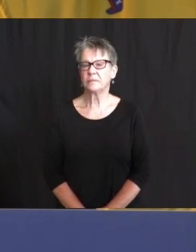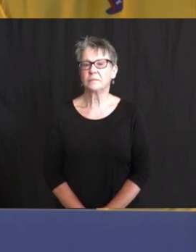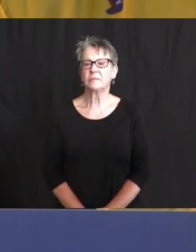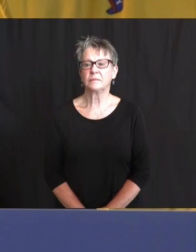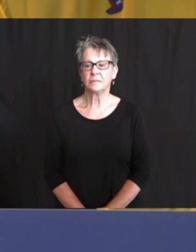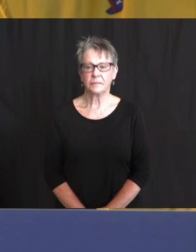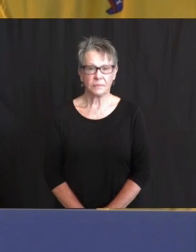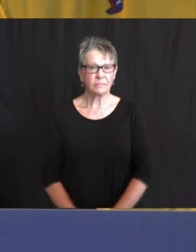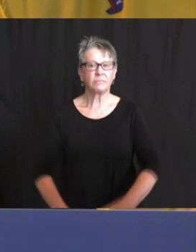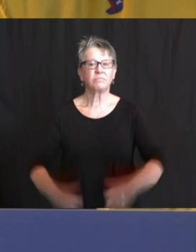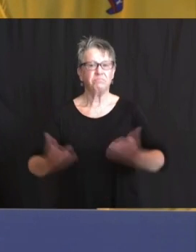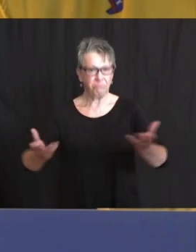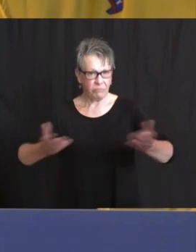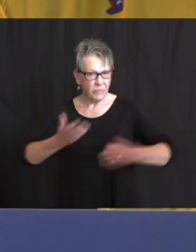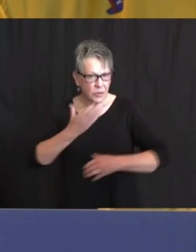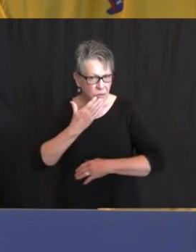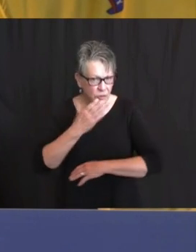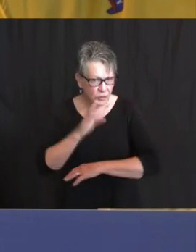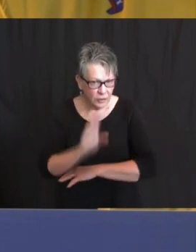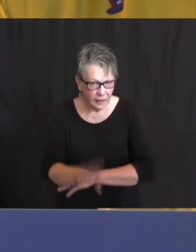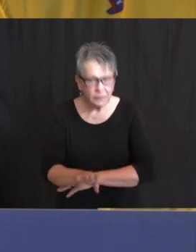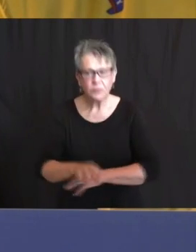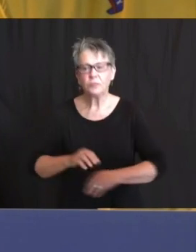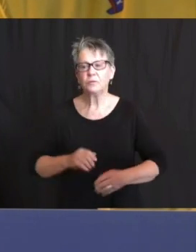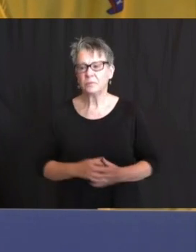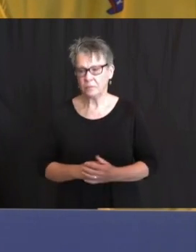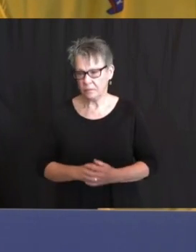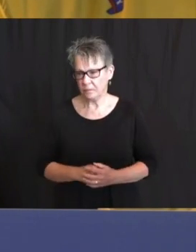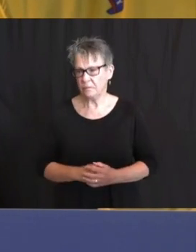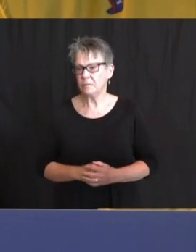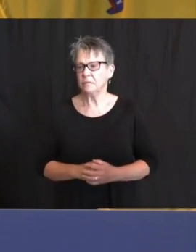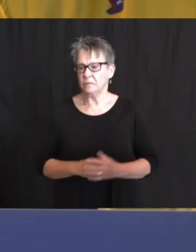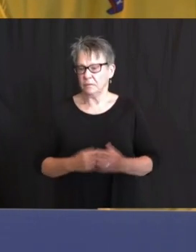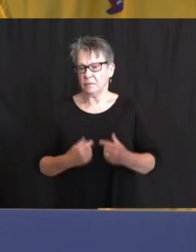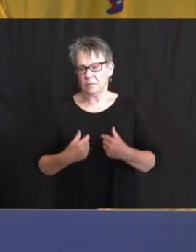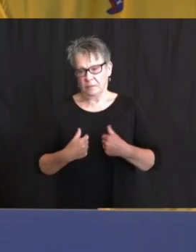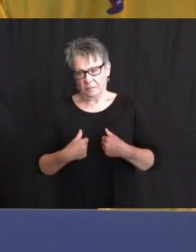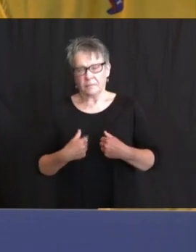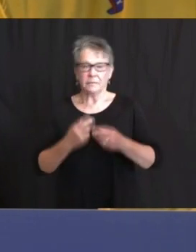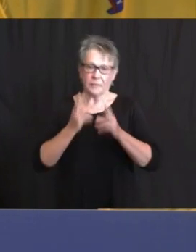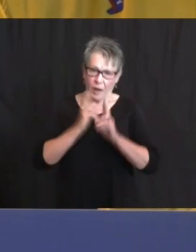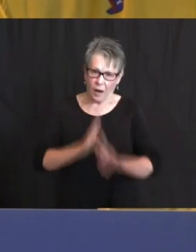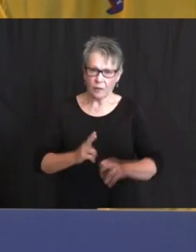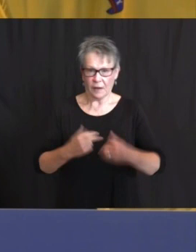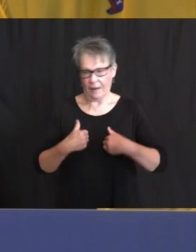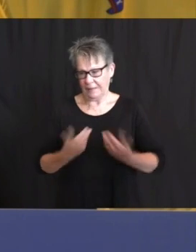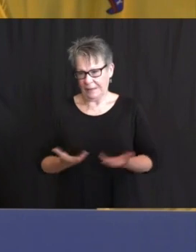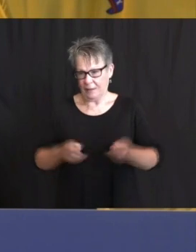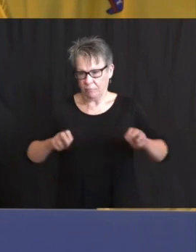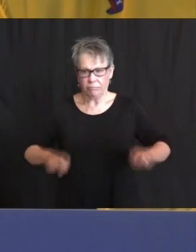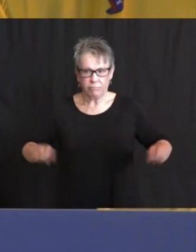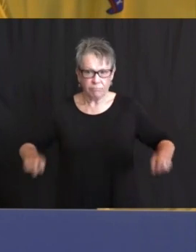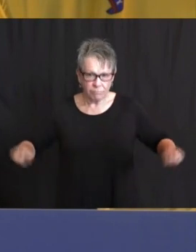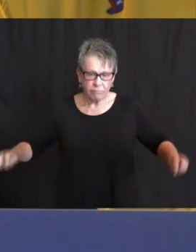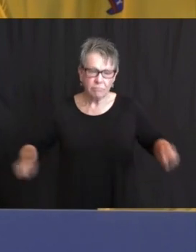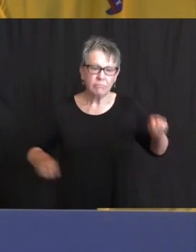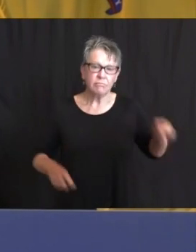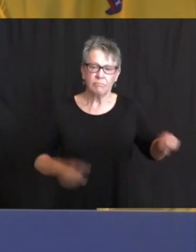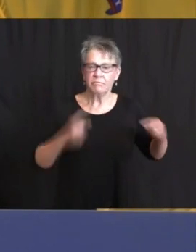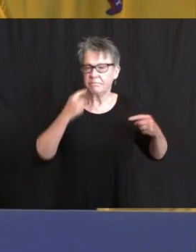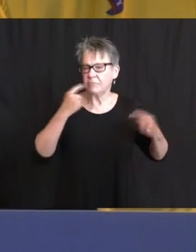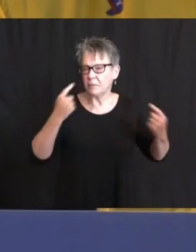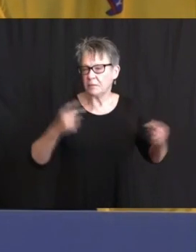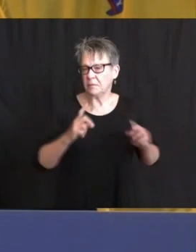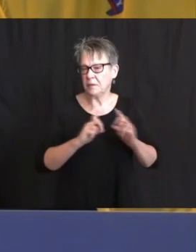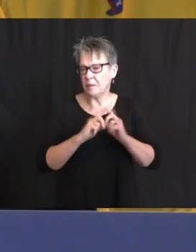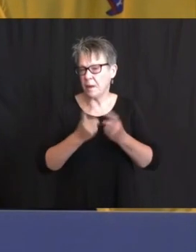Good afternoon. I am joined and have the honor of having to my right the woman who needs no introduction, the Commissioner of the Department